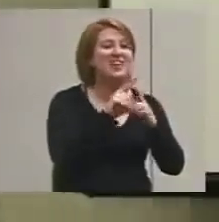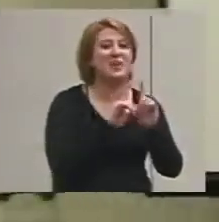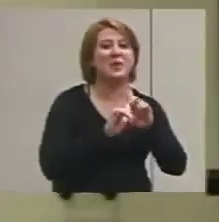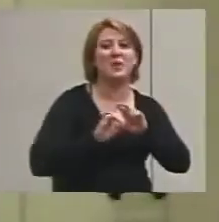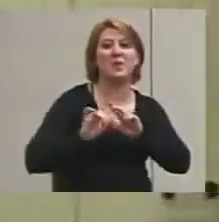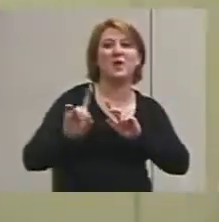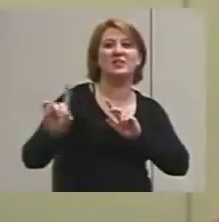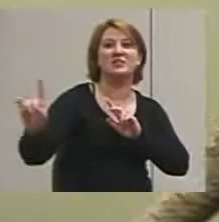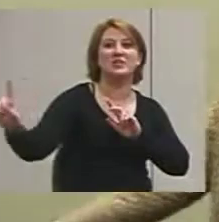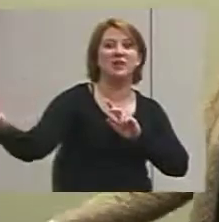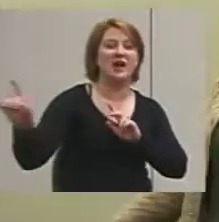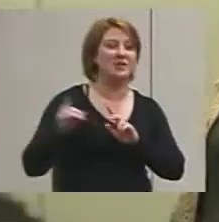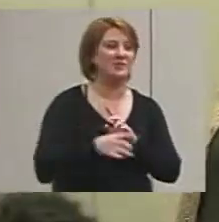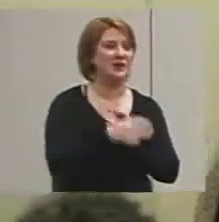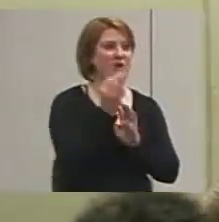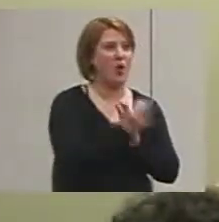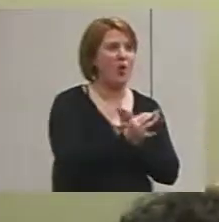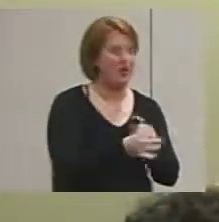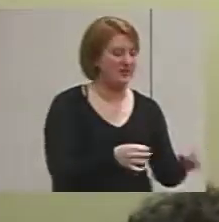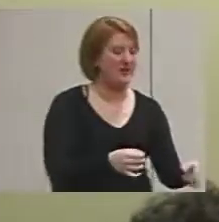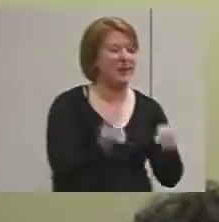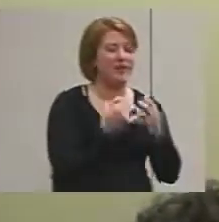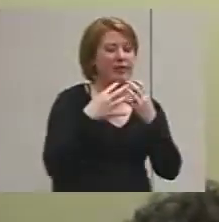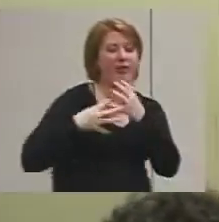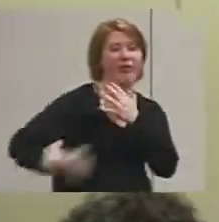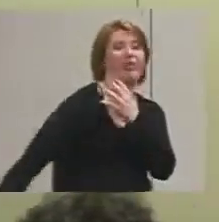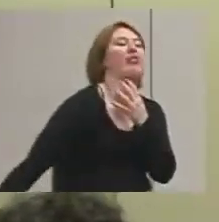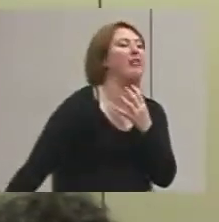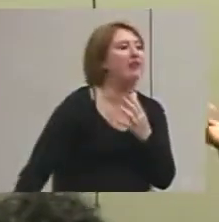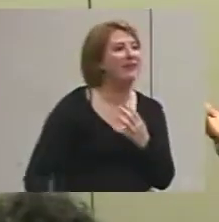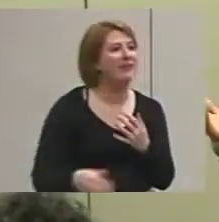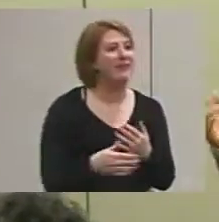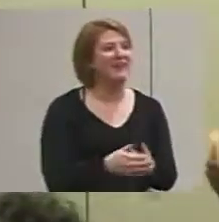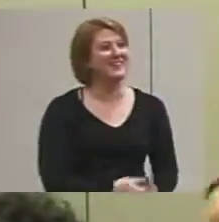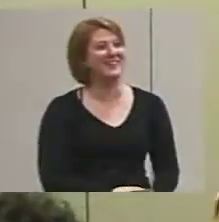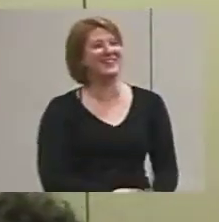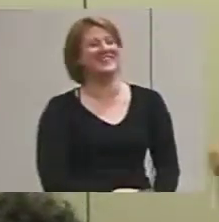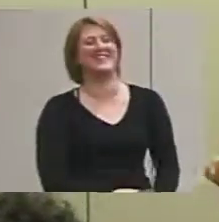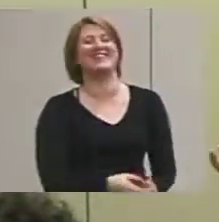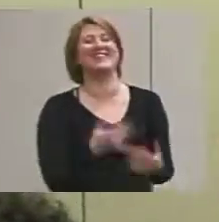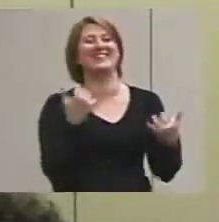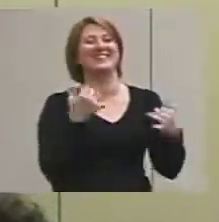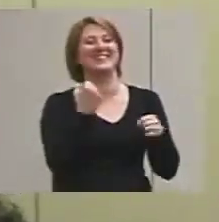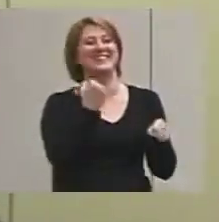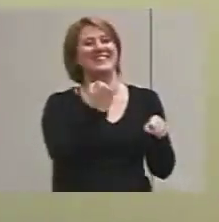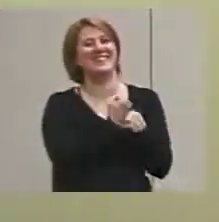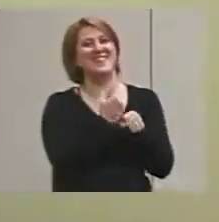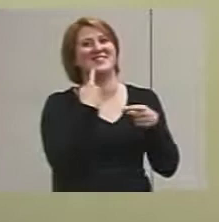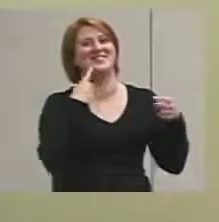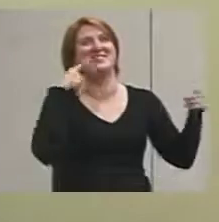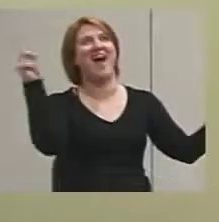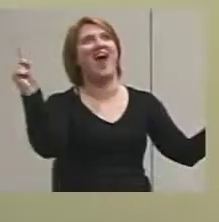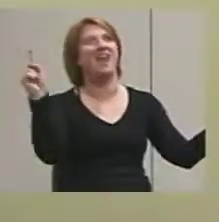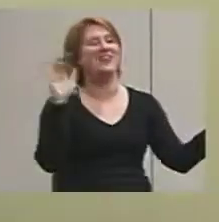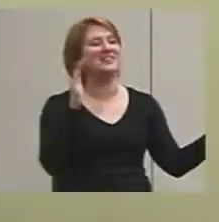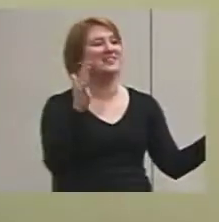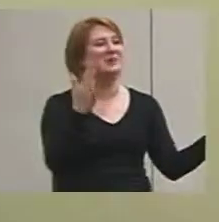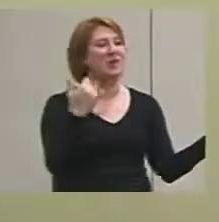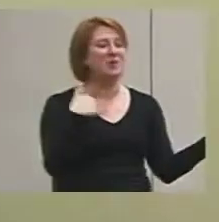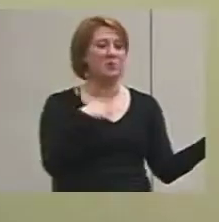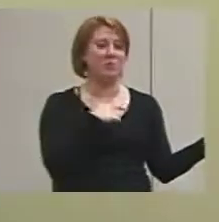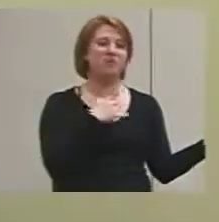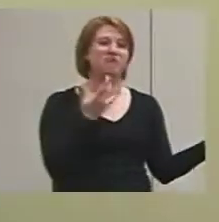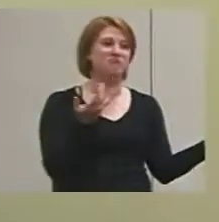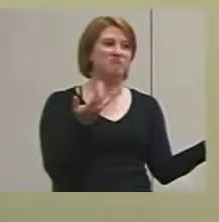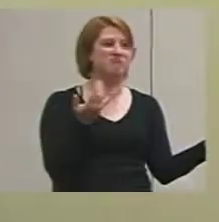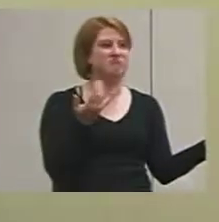and there was like a hole in his sock and like everything fell out. So this year, we finally, it seemed like we're getting,